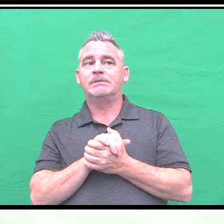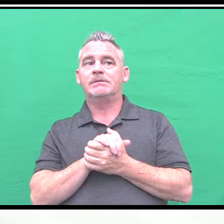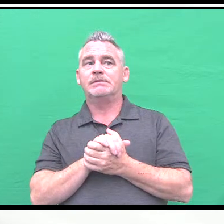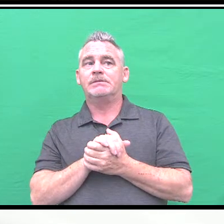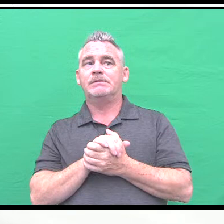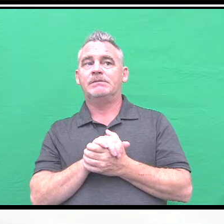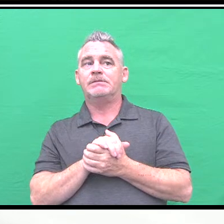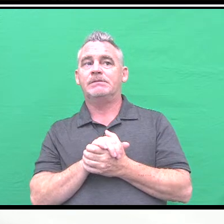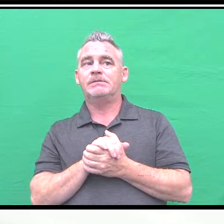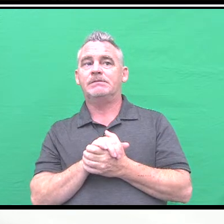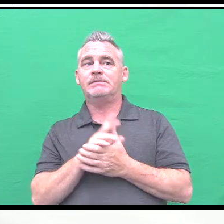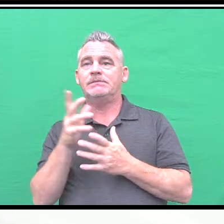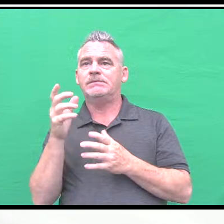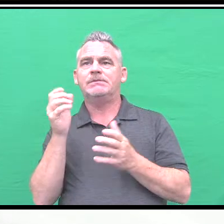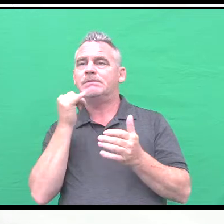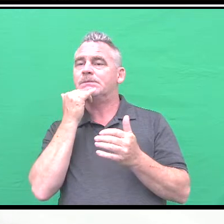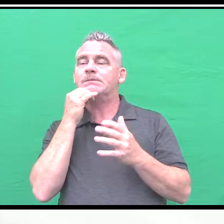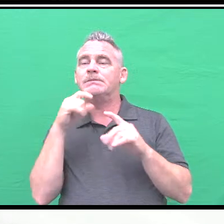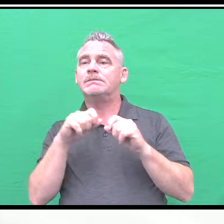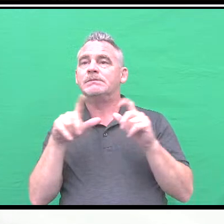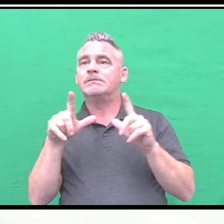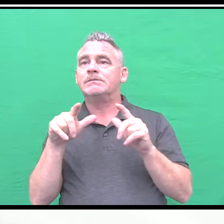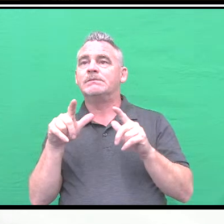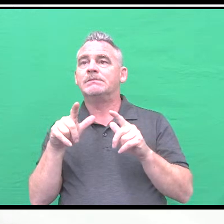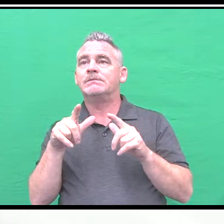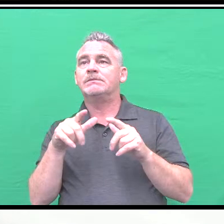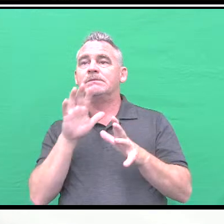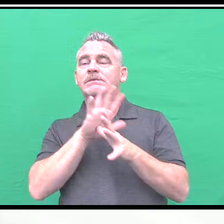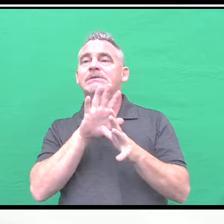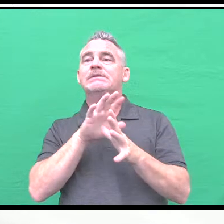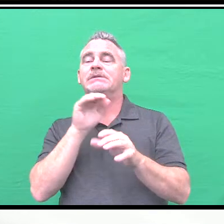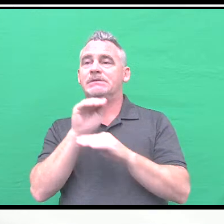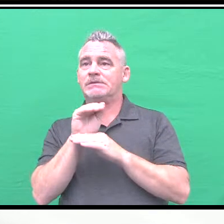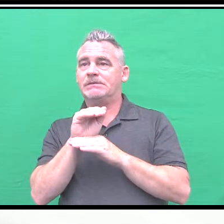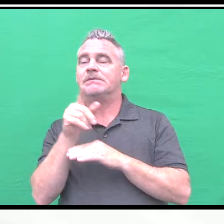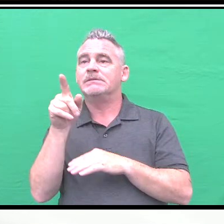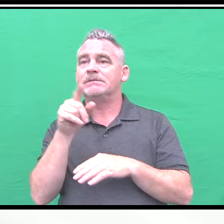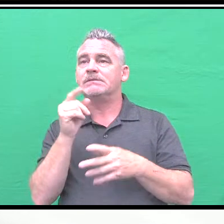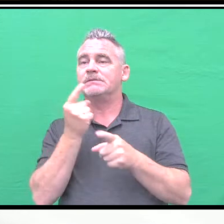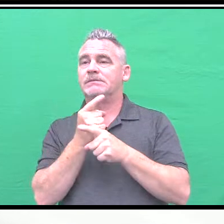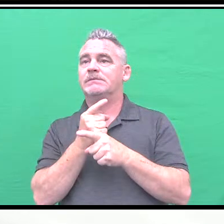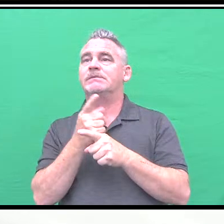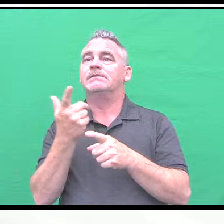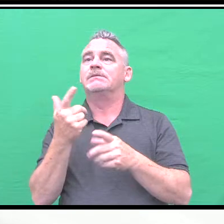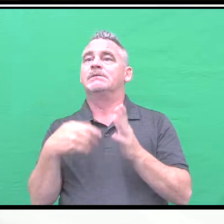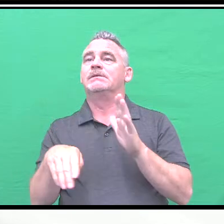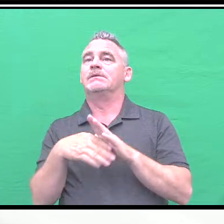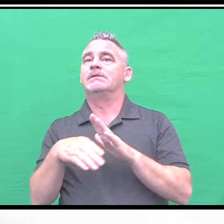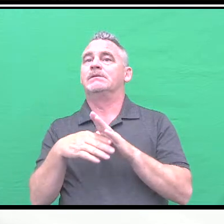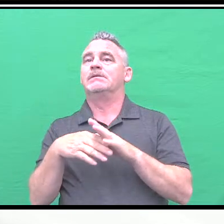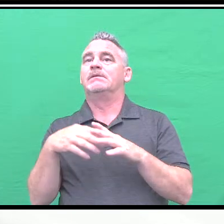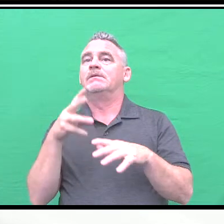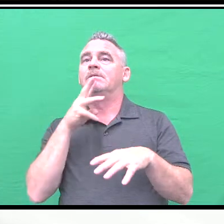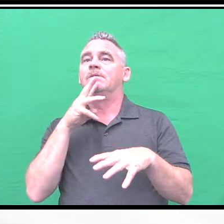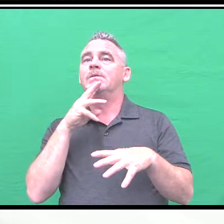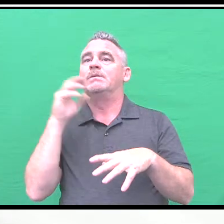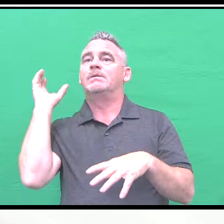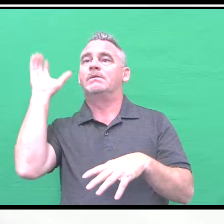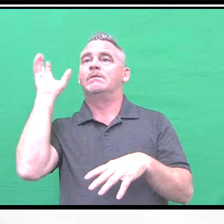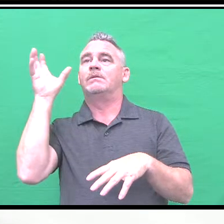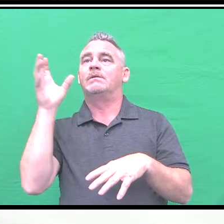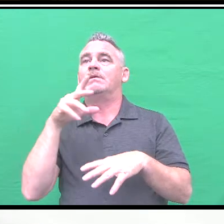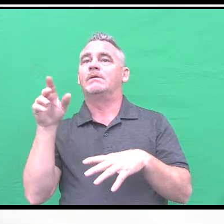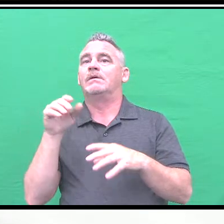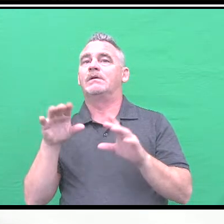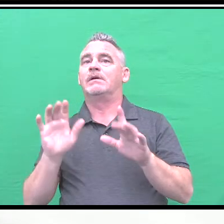first. So we also had our senior nights. So our soccer, water polo, and basketball sports teams just finished the